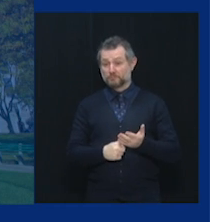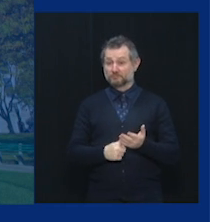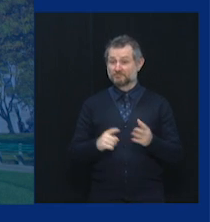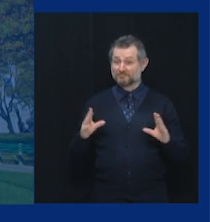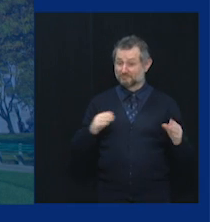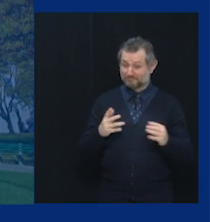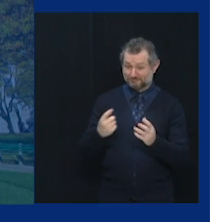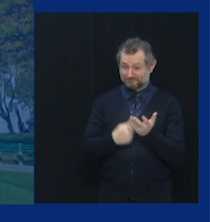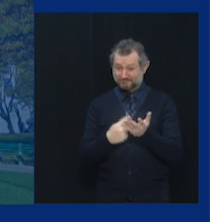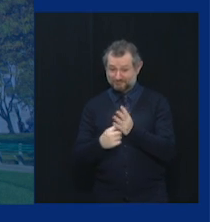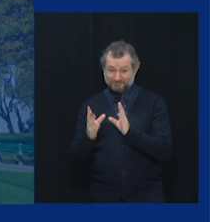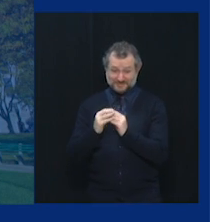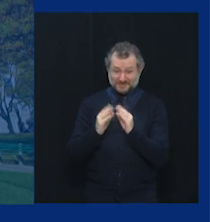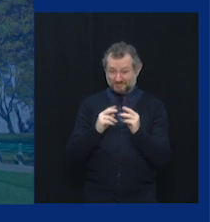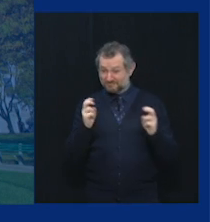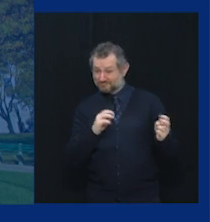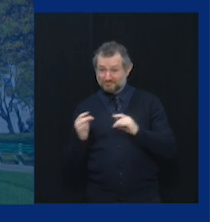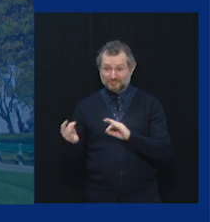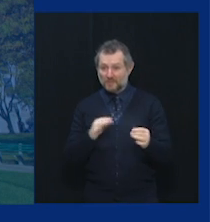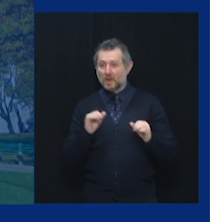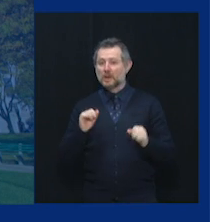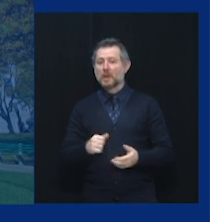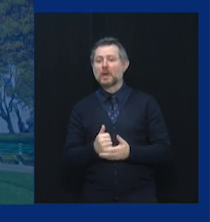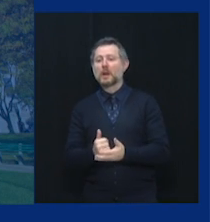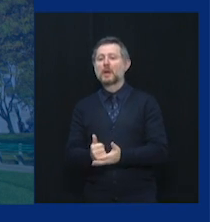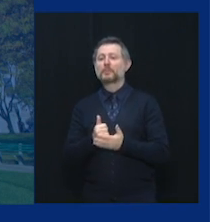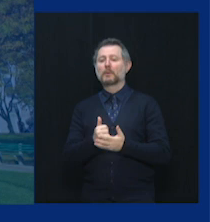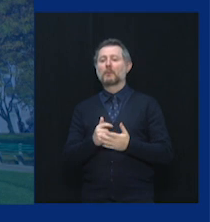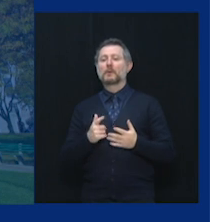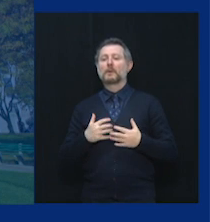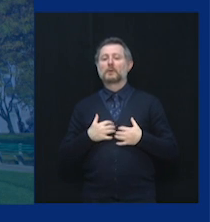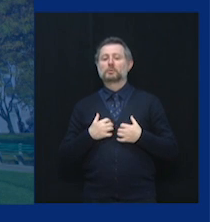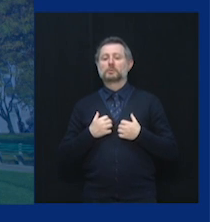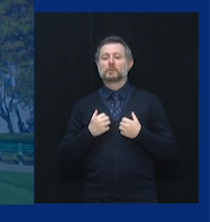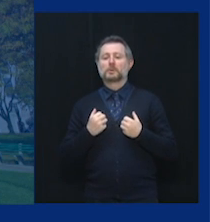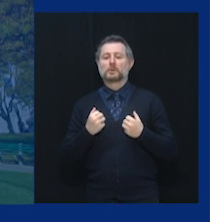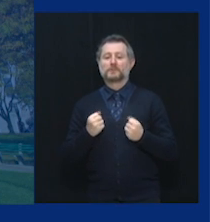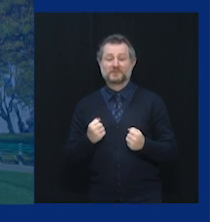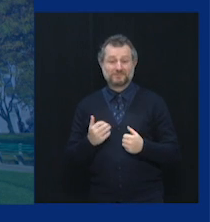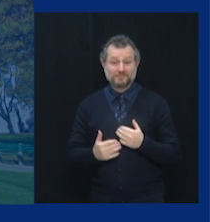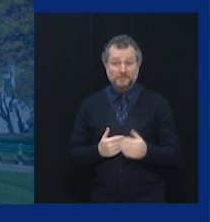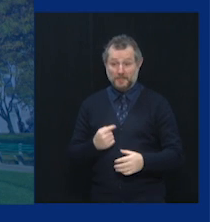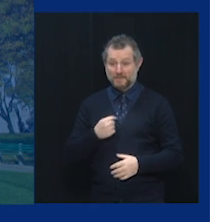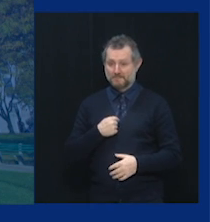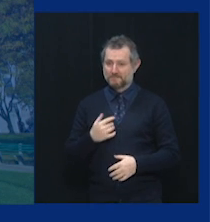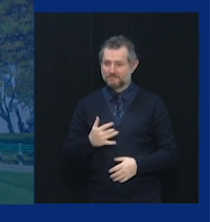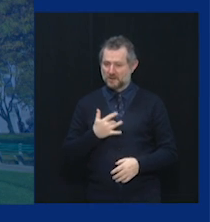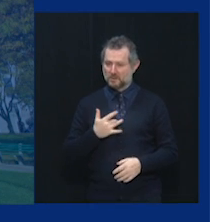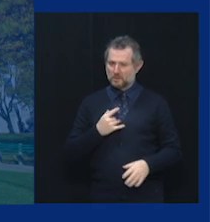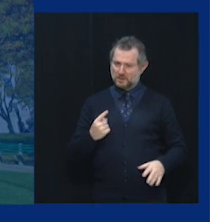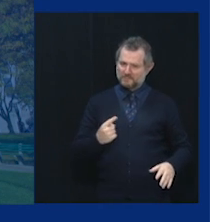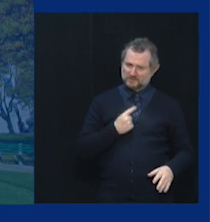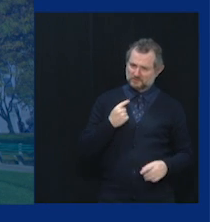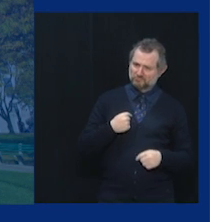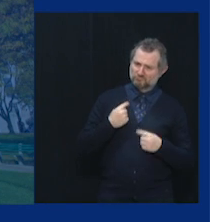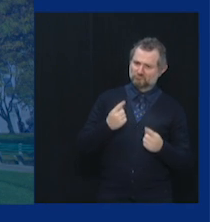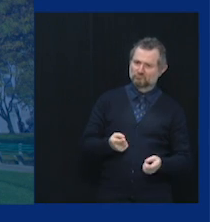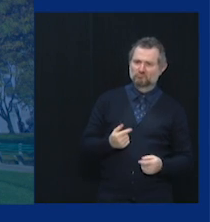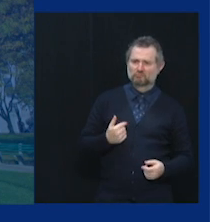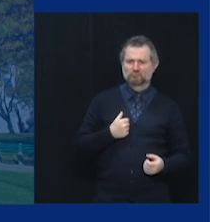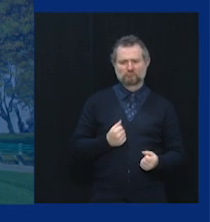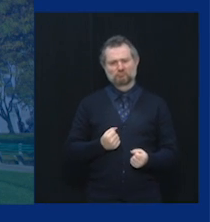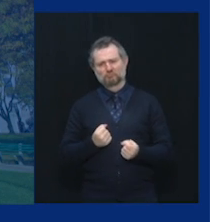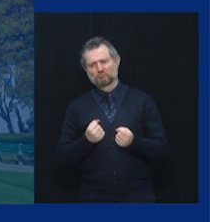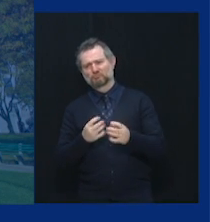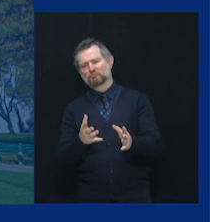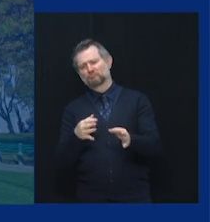cathartic. I'm offended, and I want to be able to express my feelings